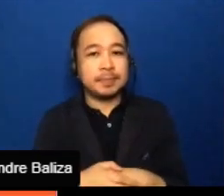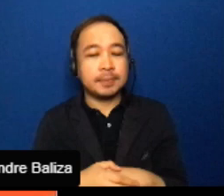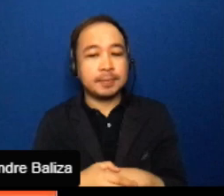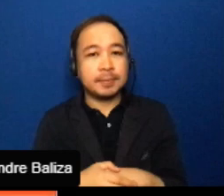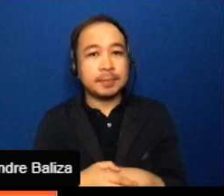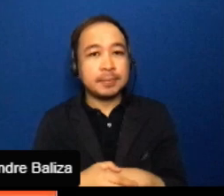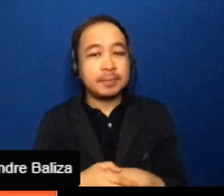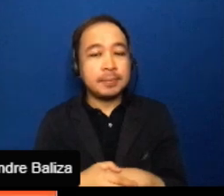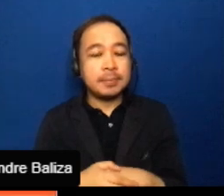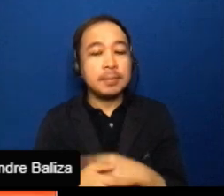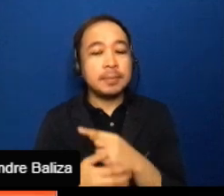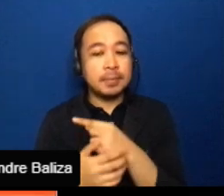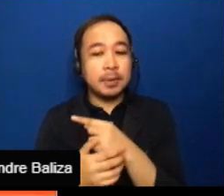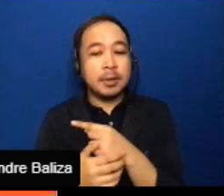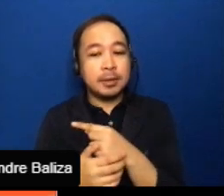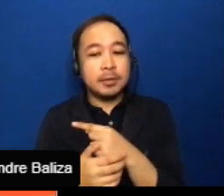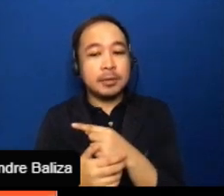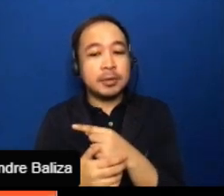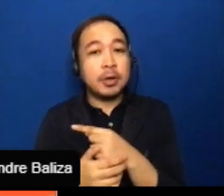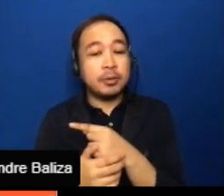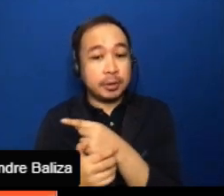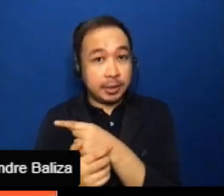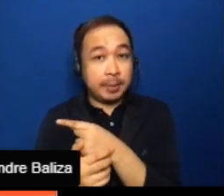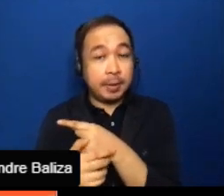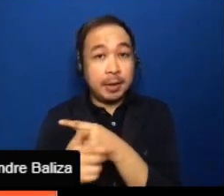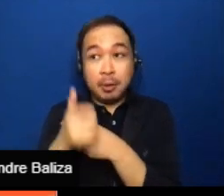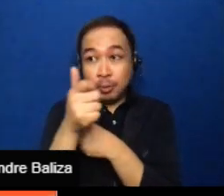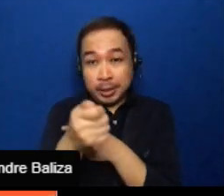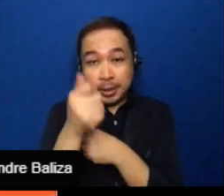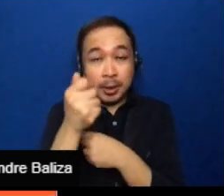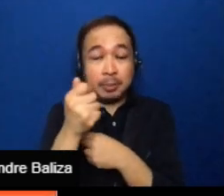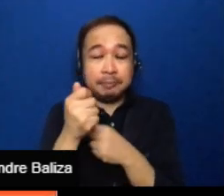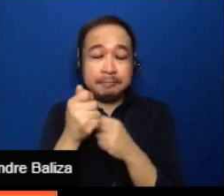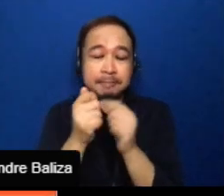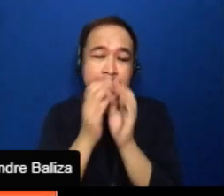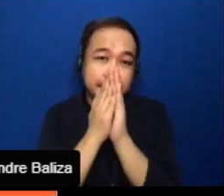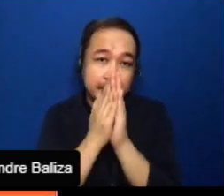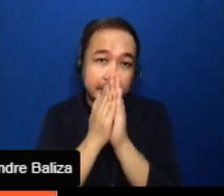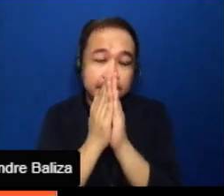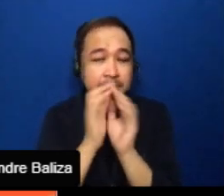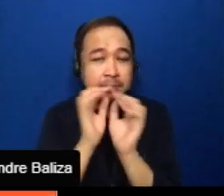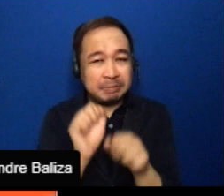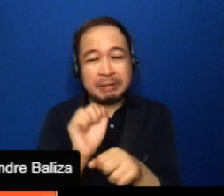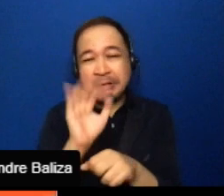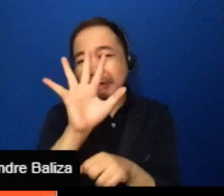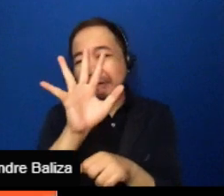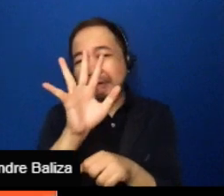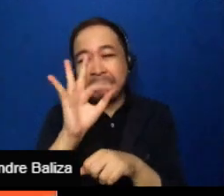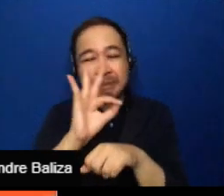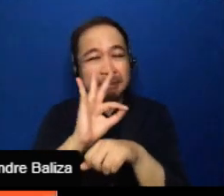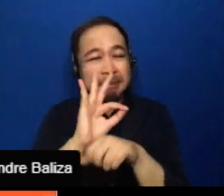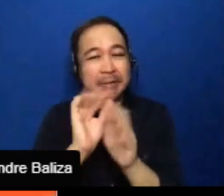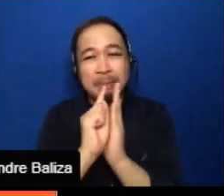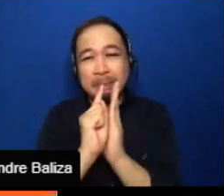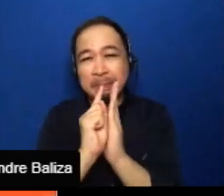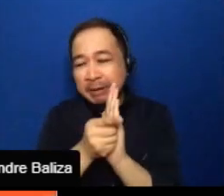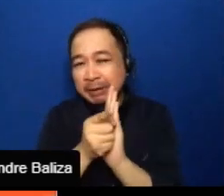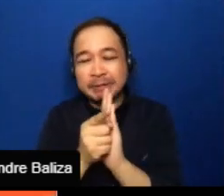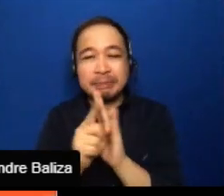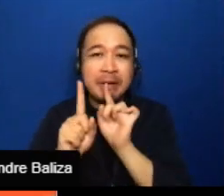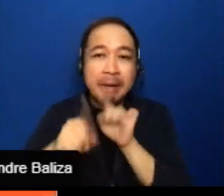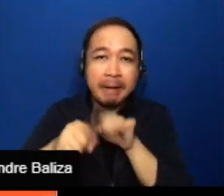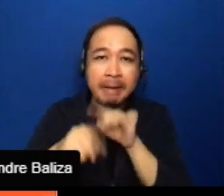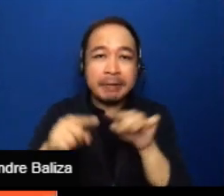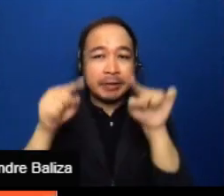Please take 5 minutes to kind of access the evaluation form through using the QR code on your screen.